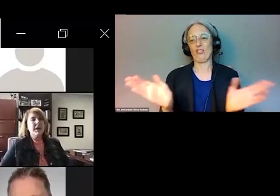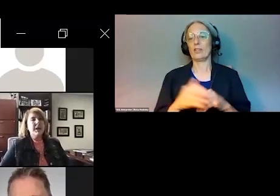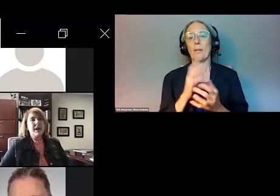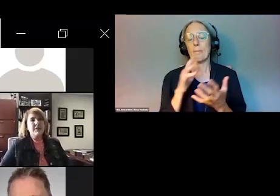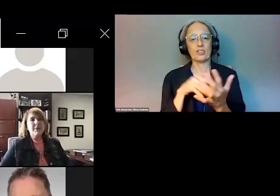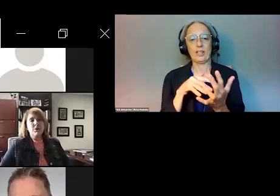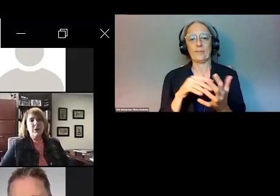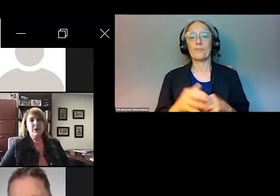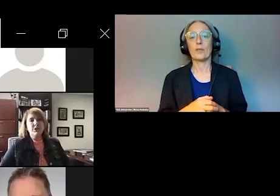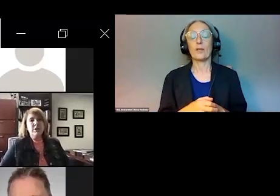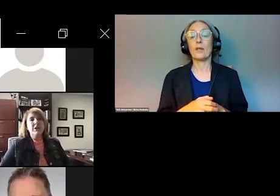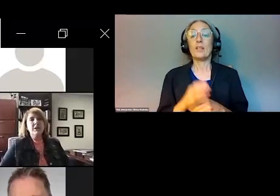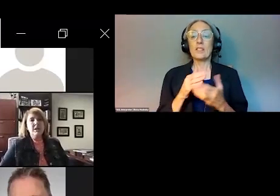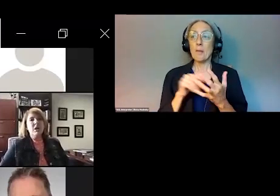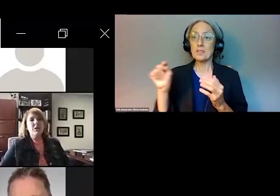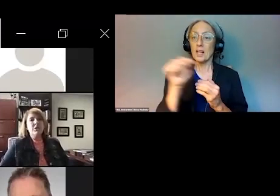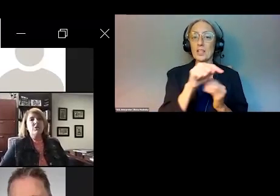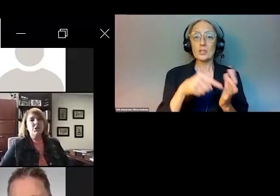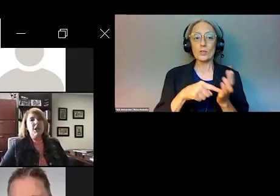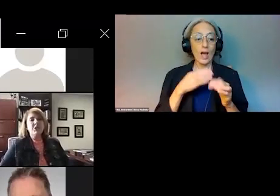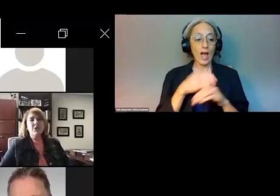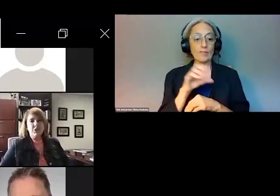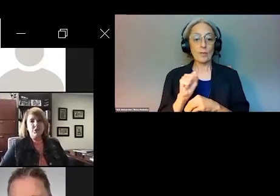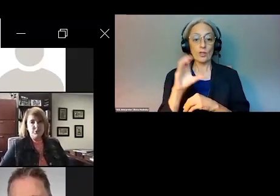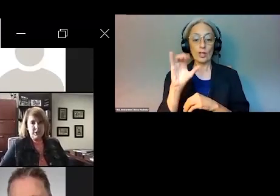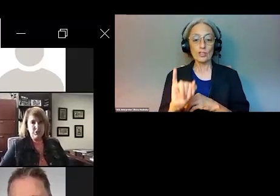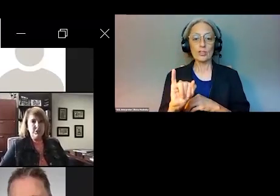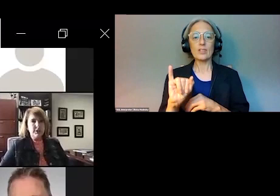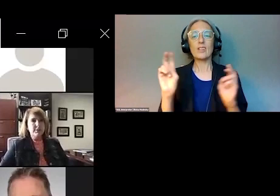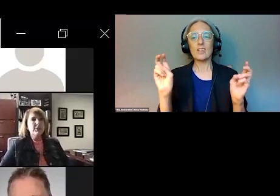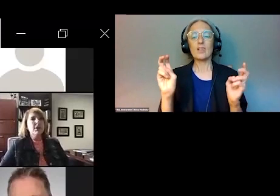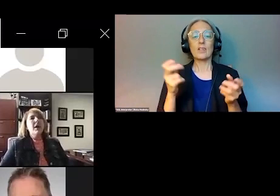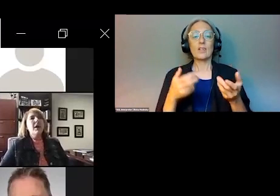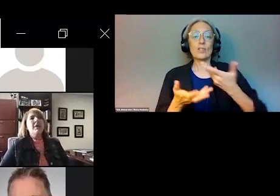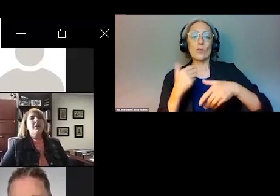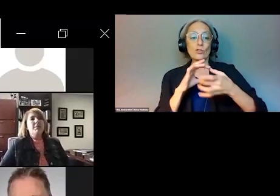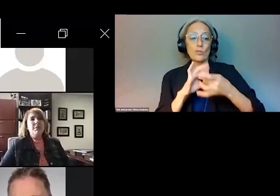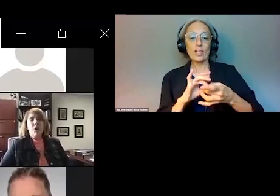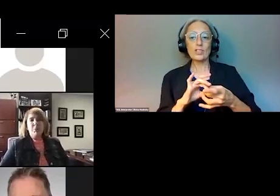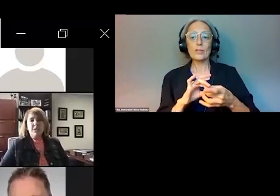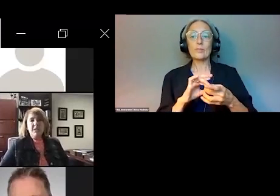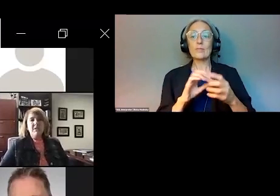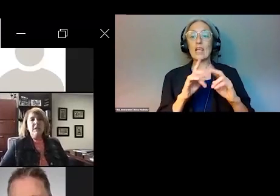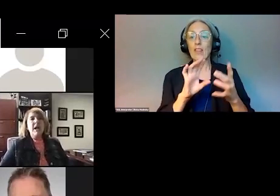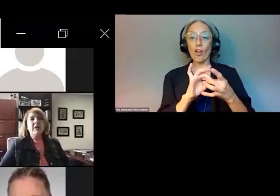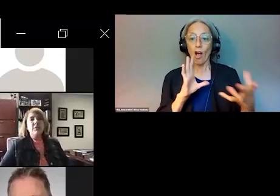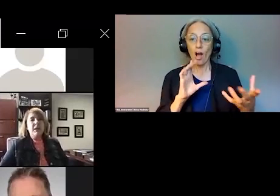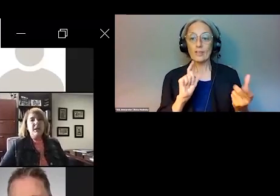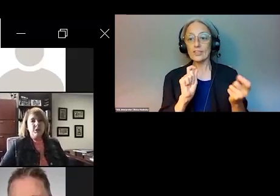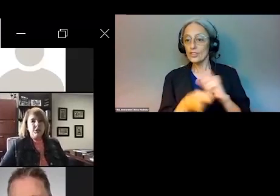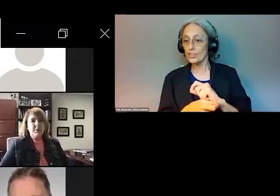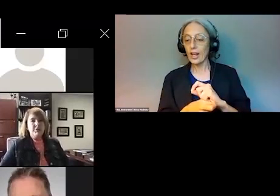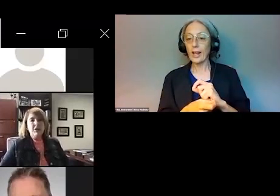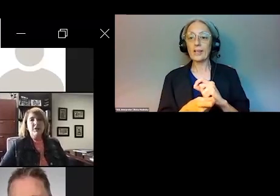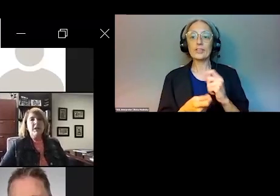there have shown that after spinal cord injury, there is a loss or change in social relationships, that people are perceiving a